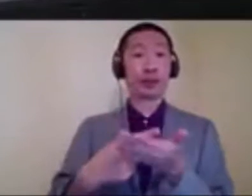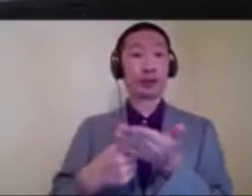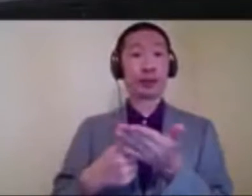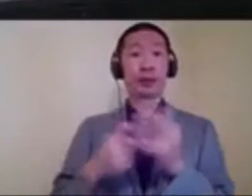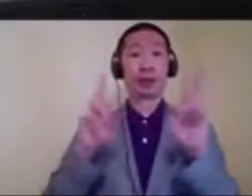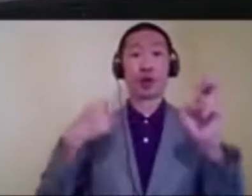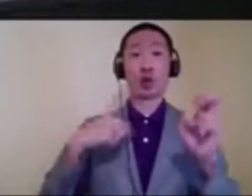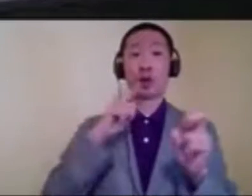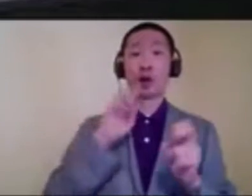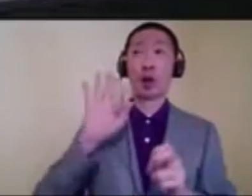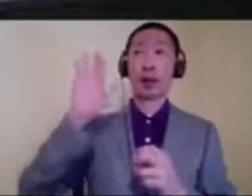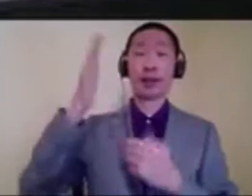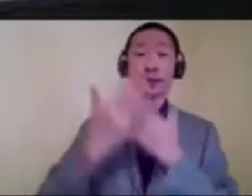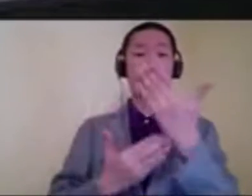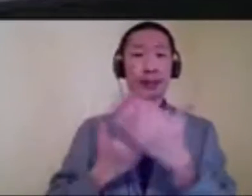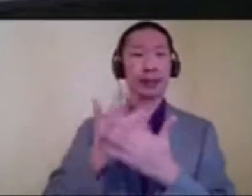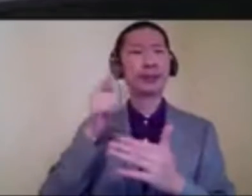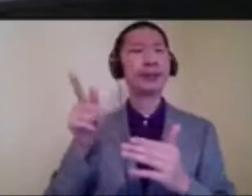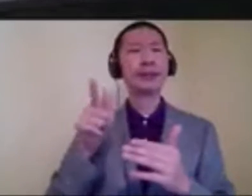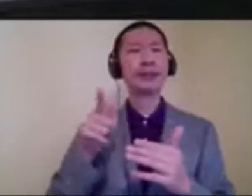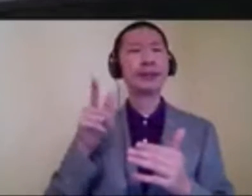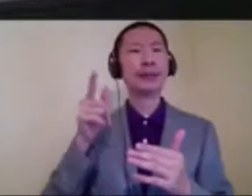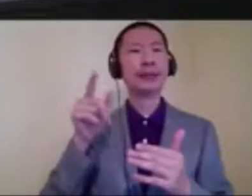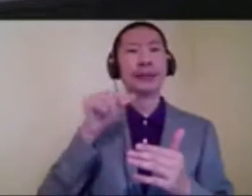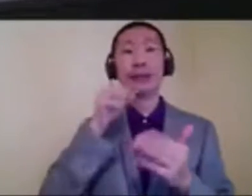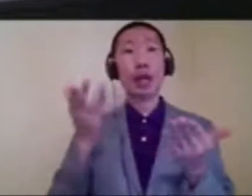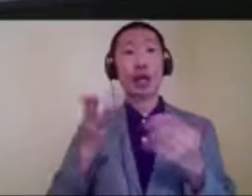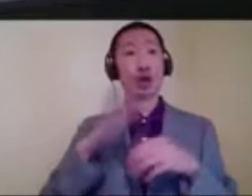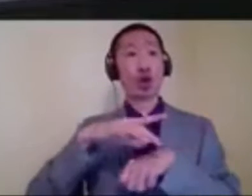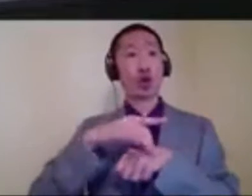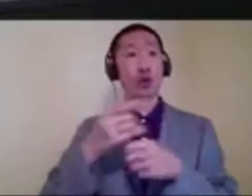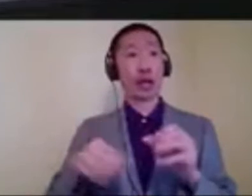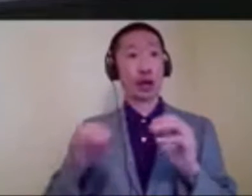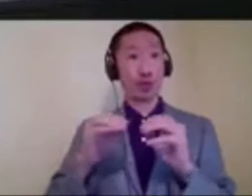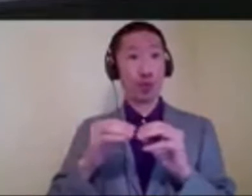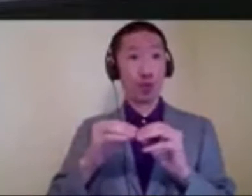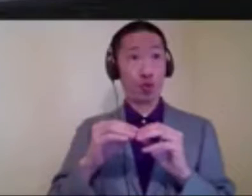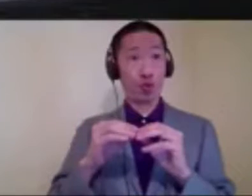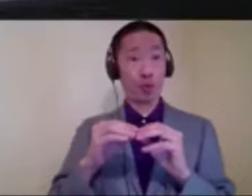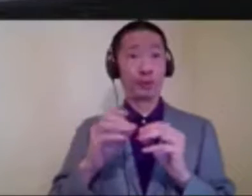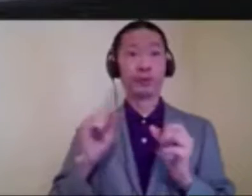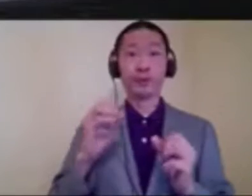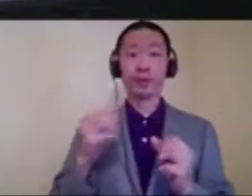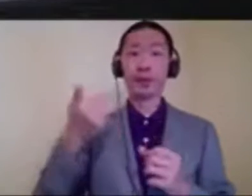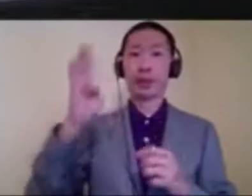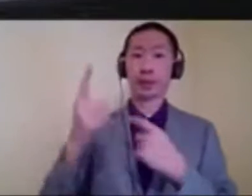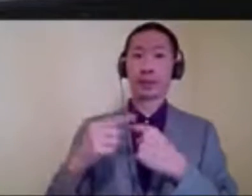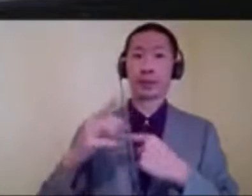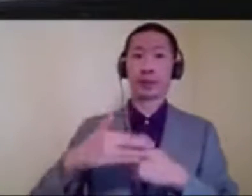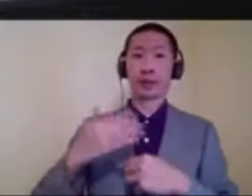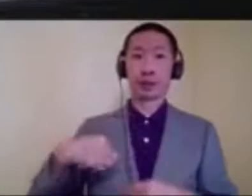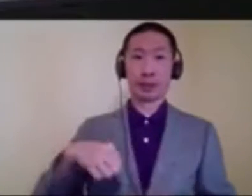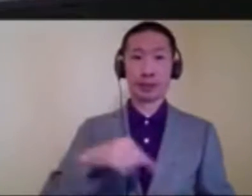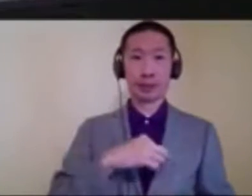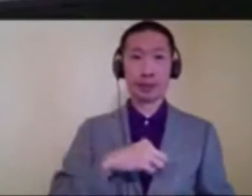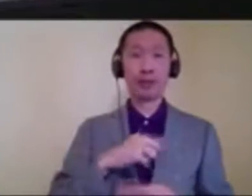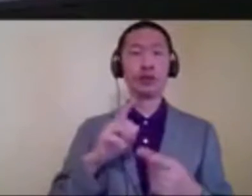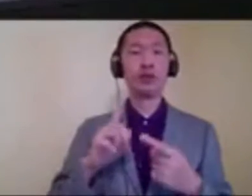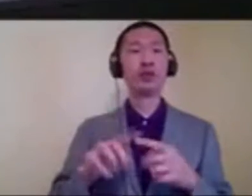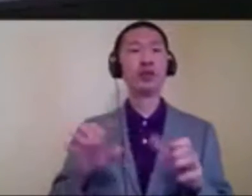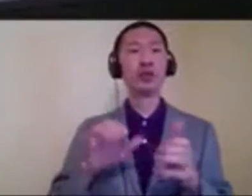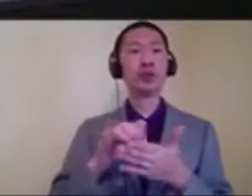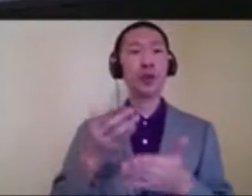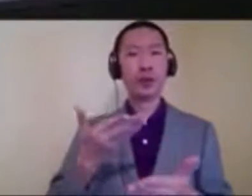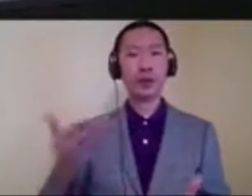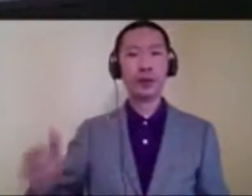his hands because he's no longer here on the earth. So God depends on us to do those